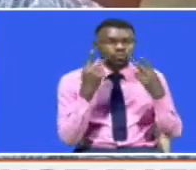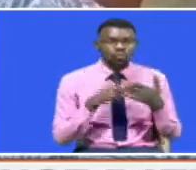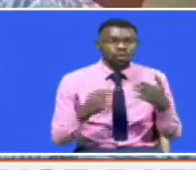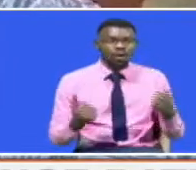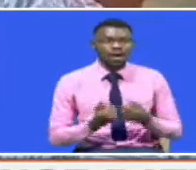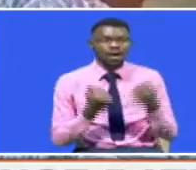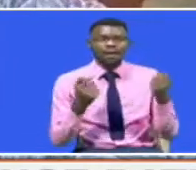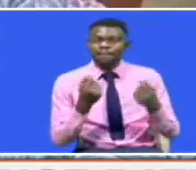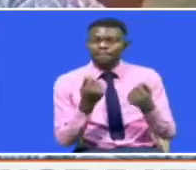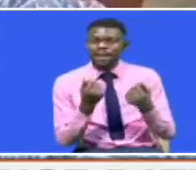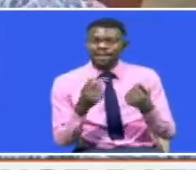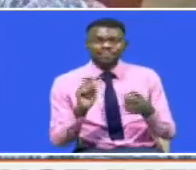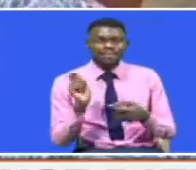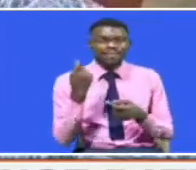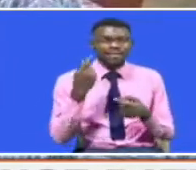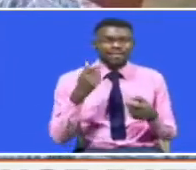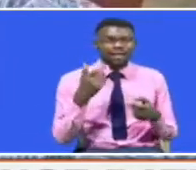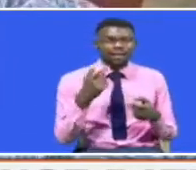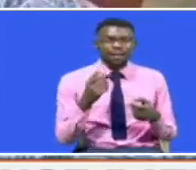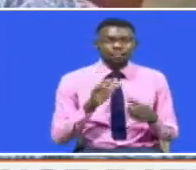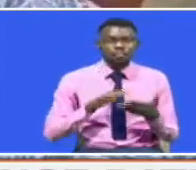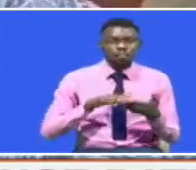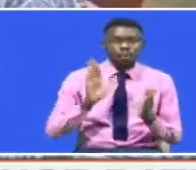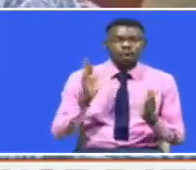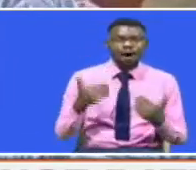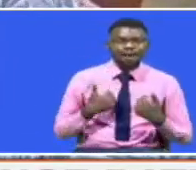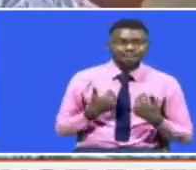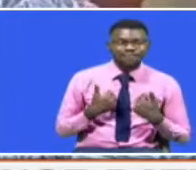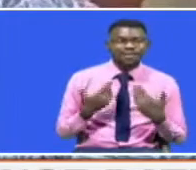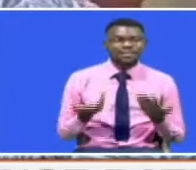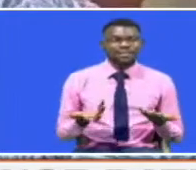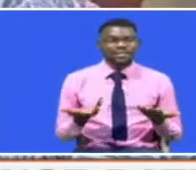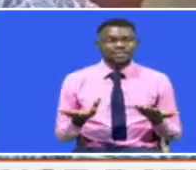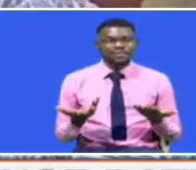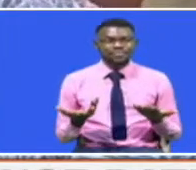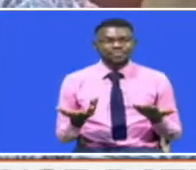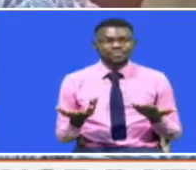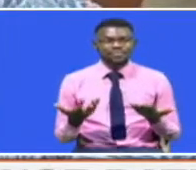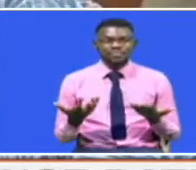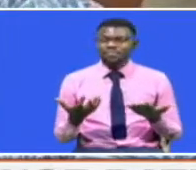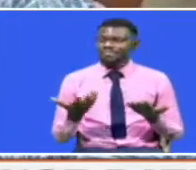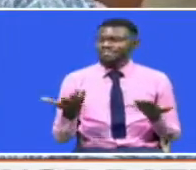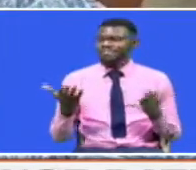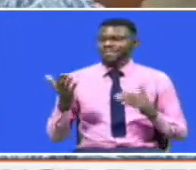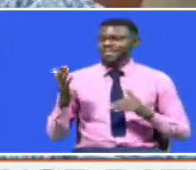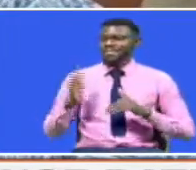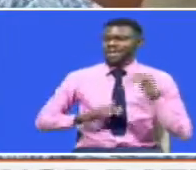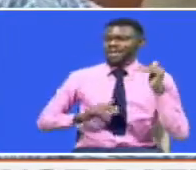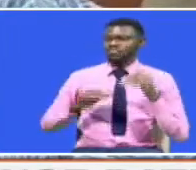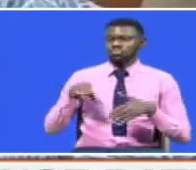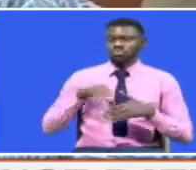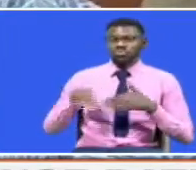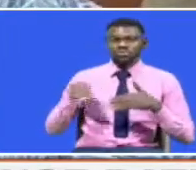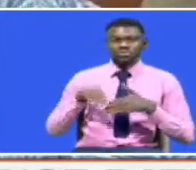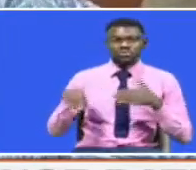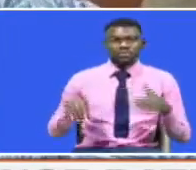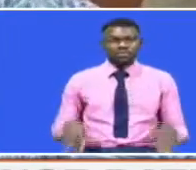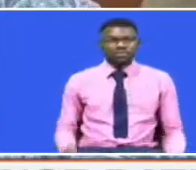have more Kenya shillings running after the same dollars, and that pushes up